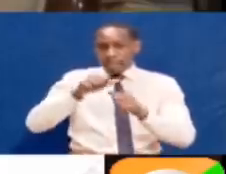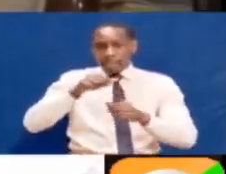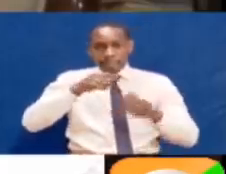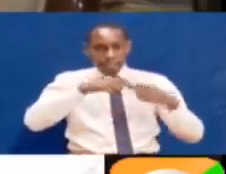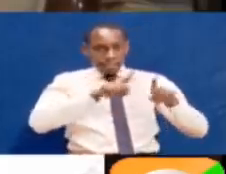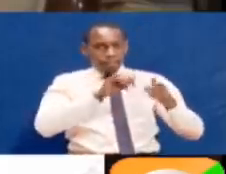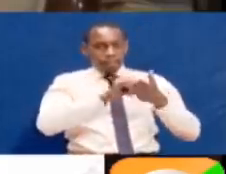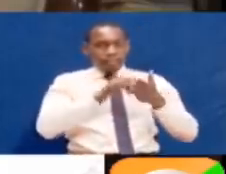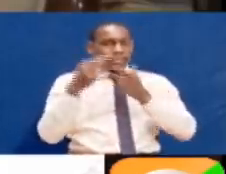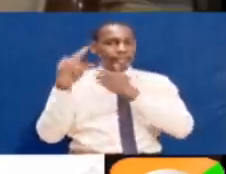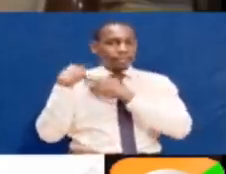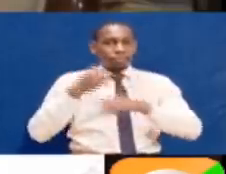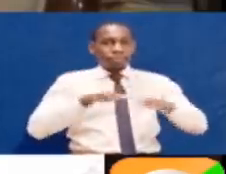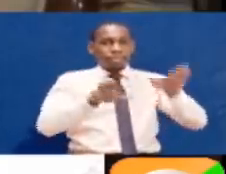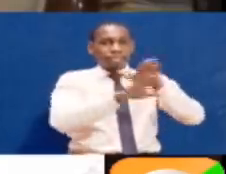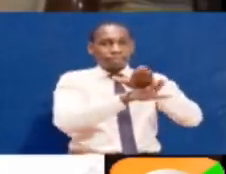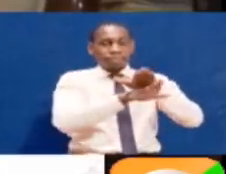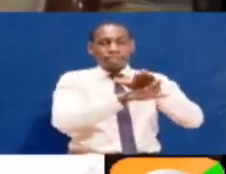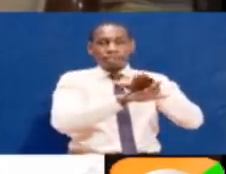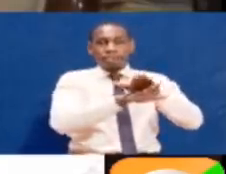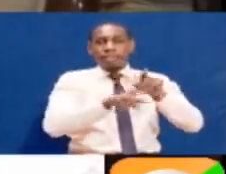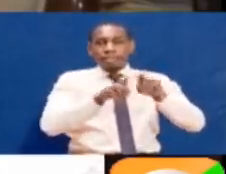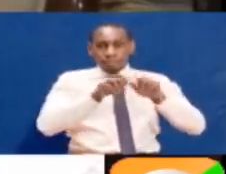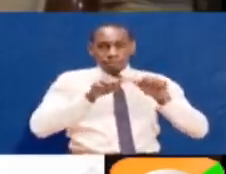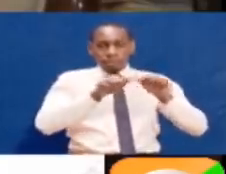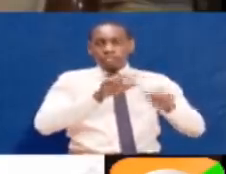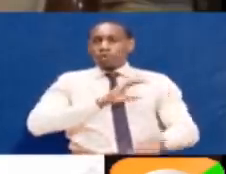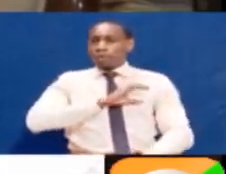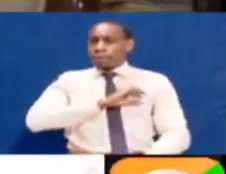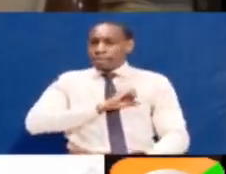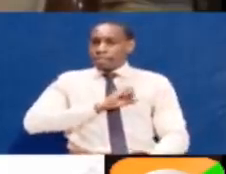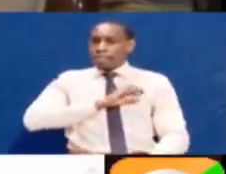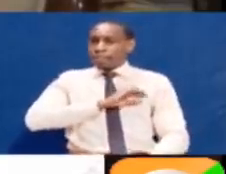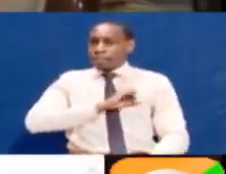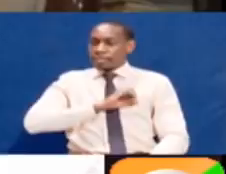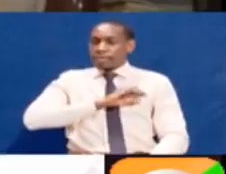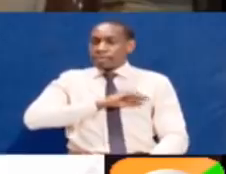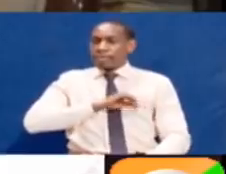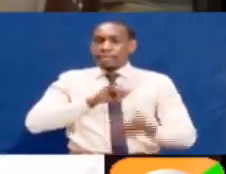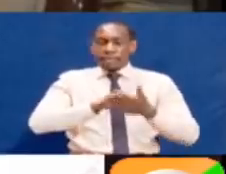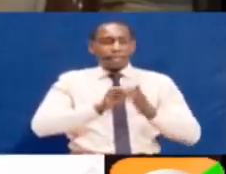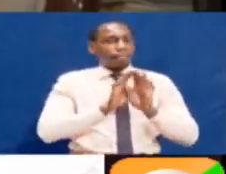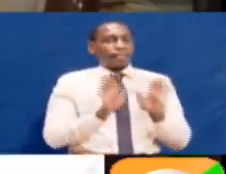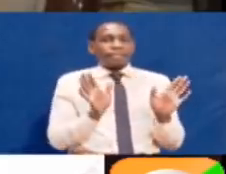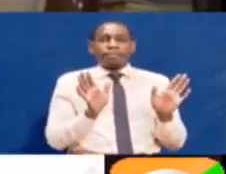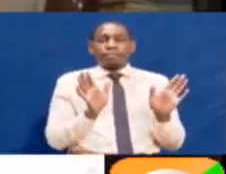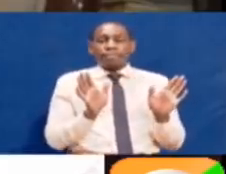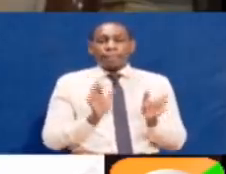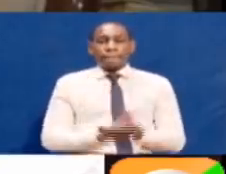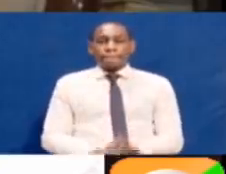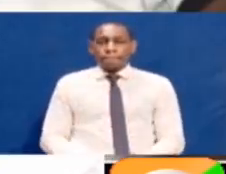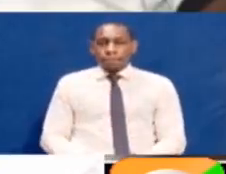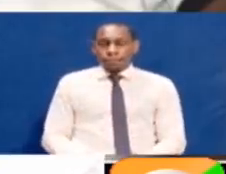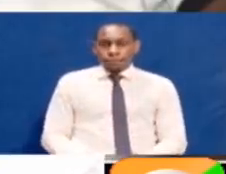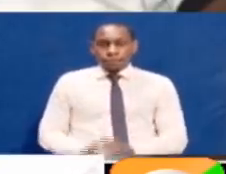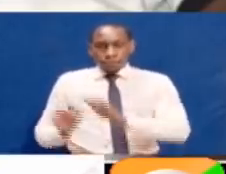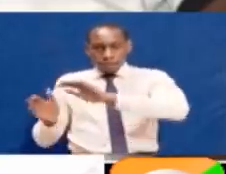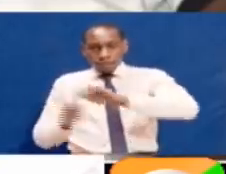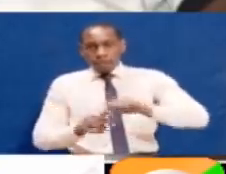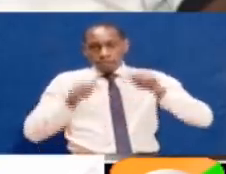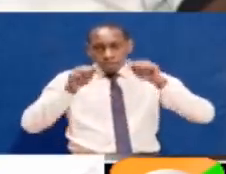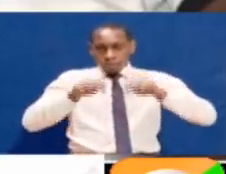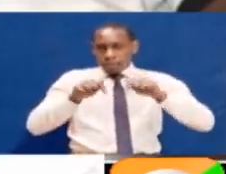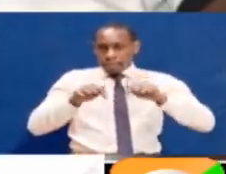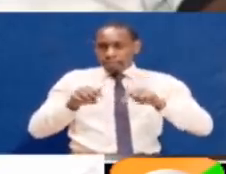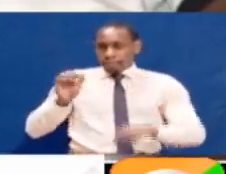himself of his responsibility as a deputy and has remained patient. And you know, that is what it is. Okay. Today on the floor of Senate, again,